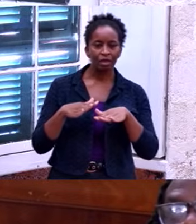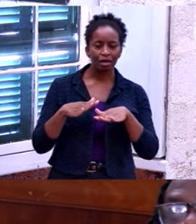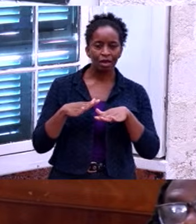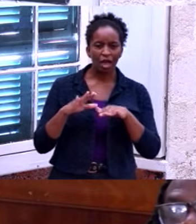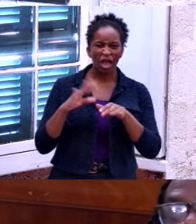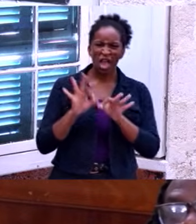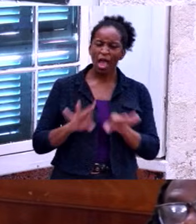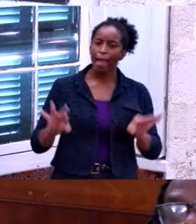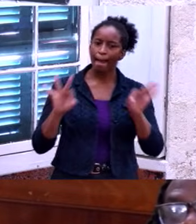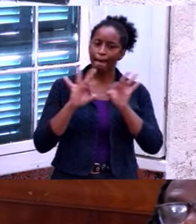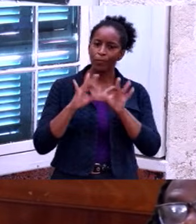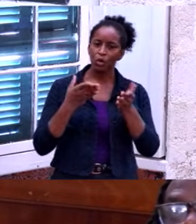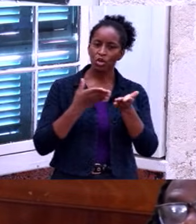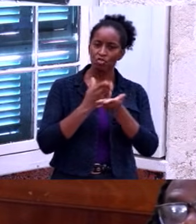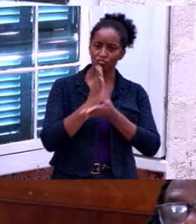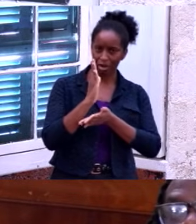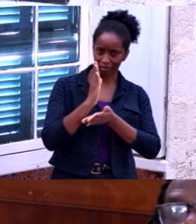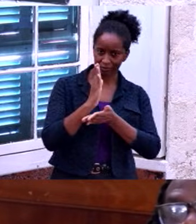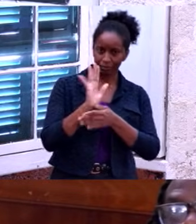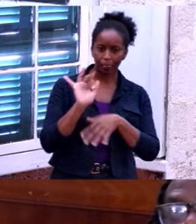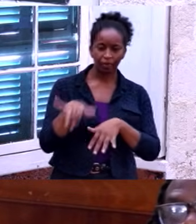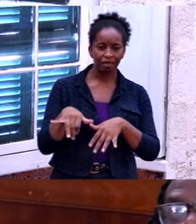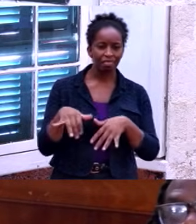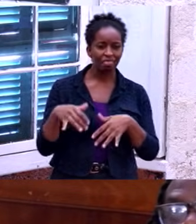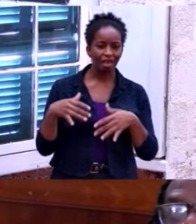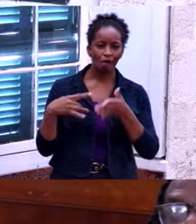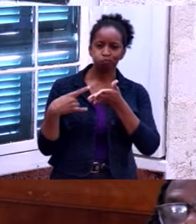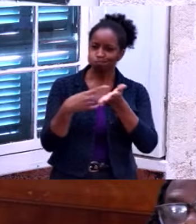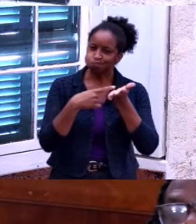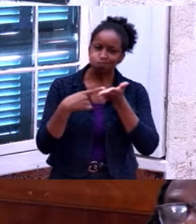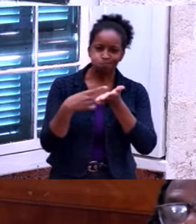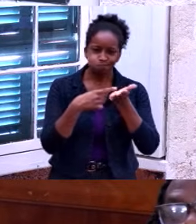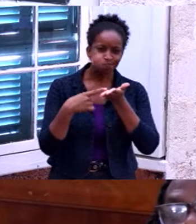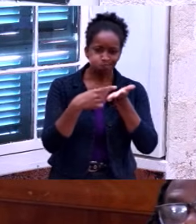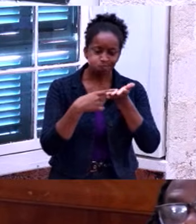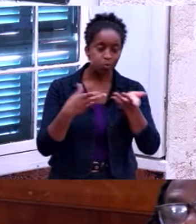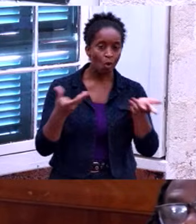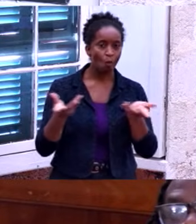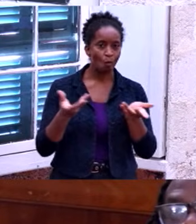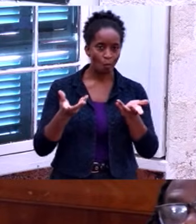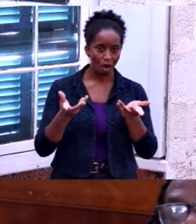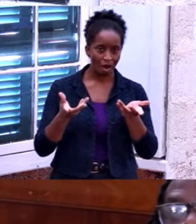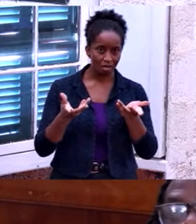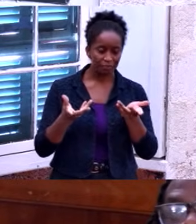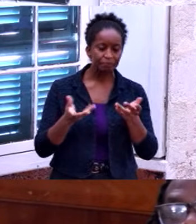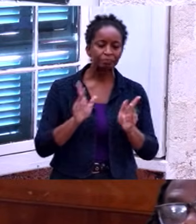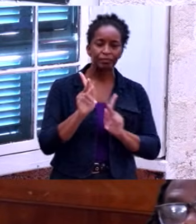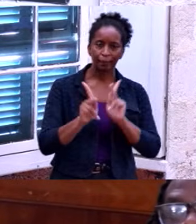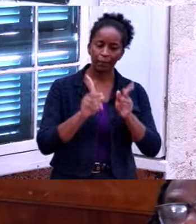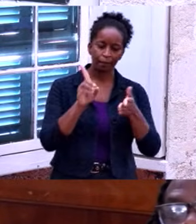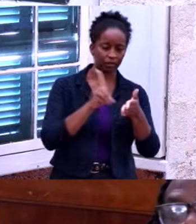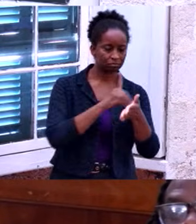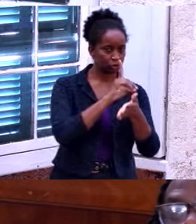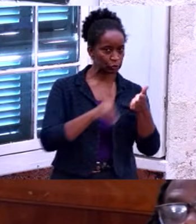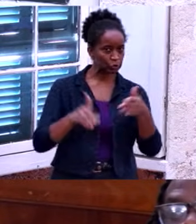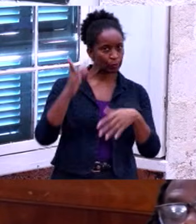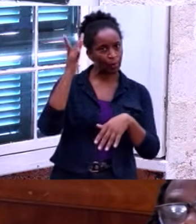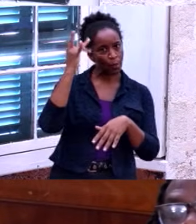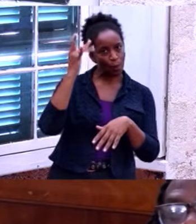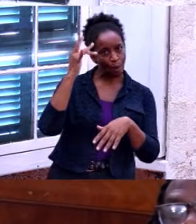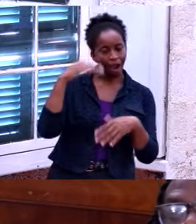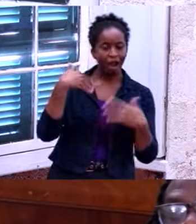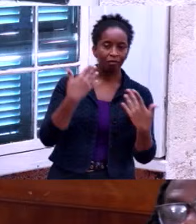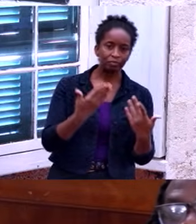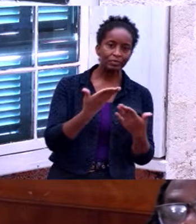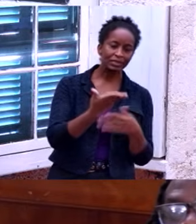of discrimination on the basis of sexual orientation. That's one of the largest things that we had to face almost every meeting. There were discussions about the political